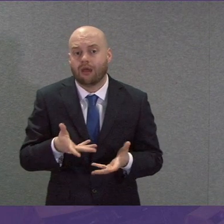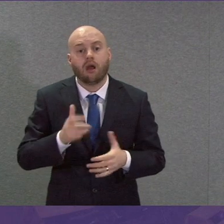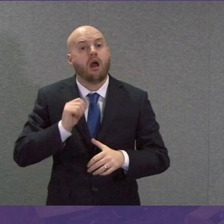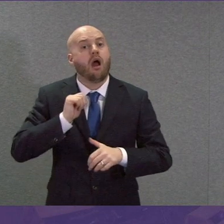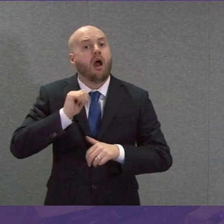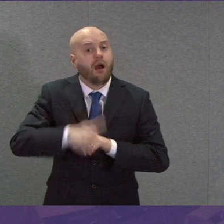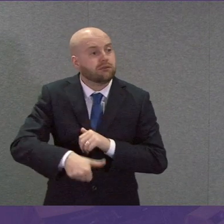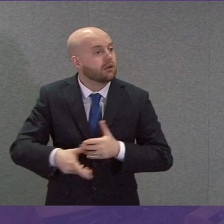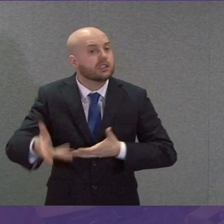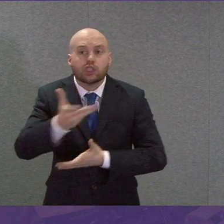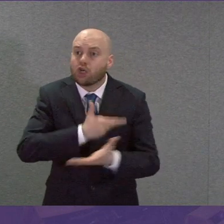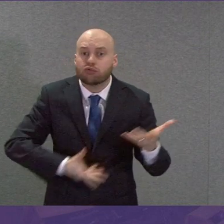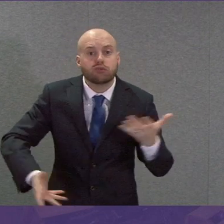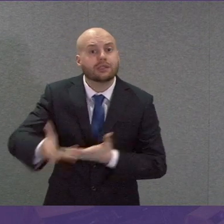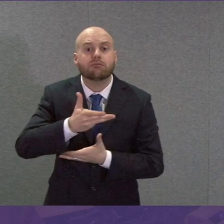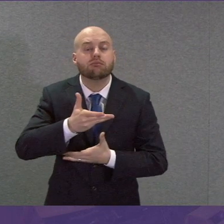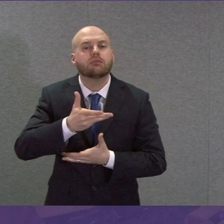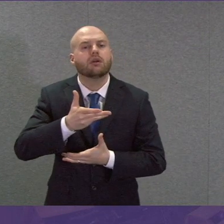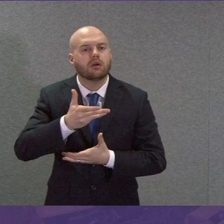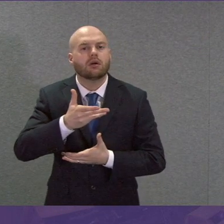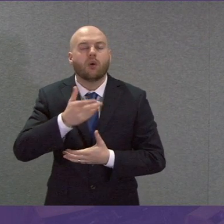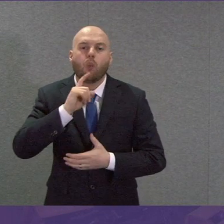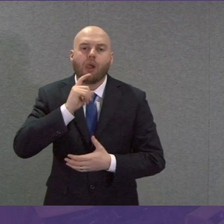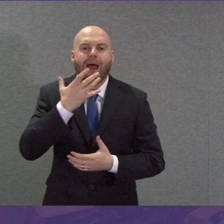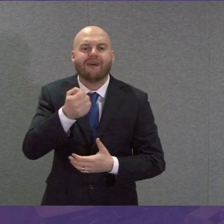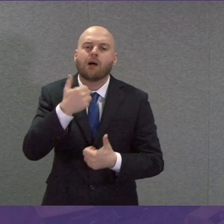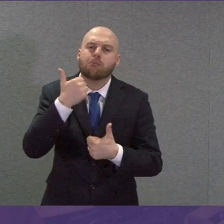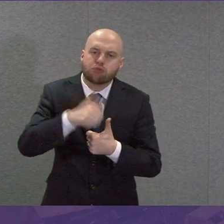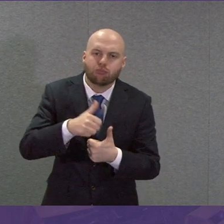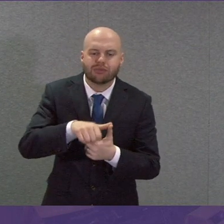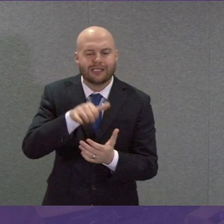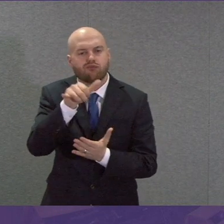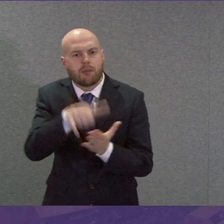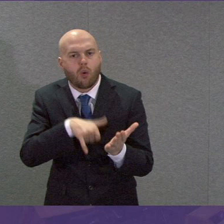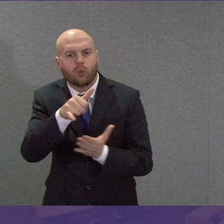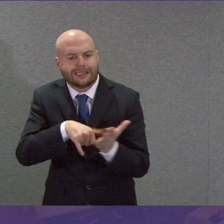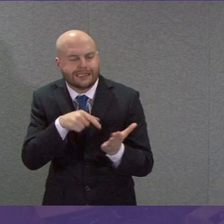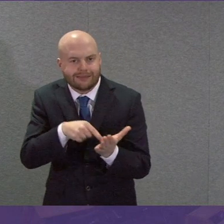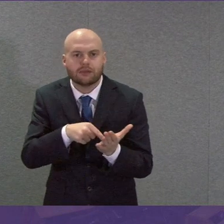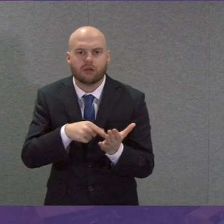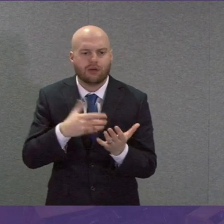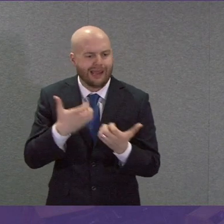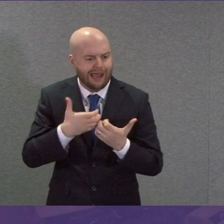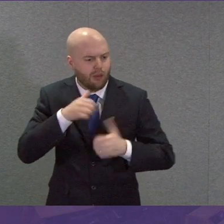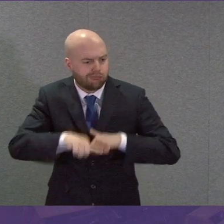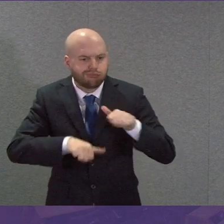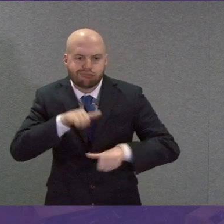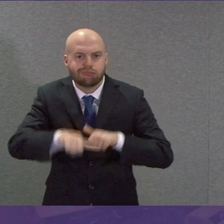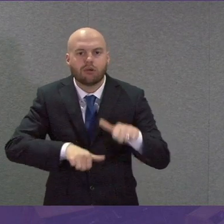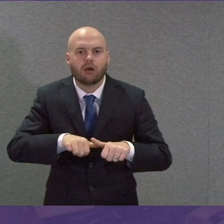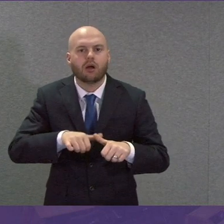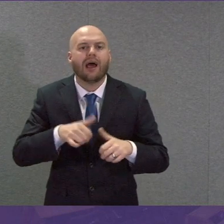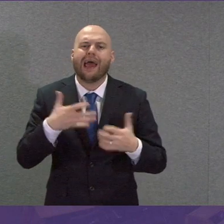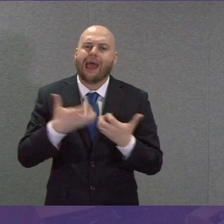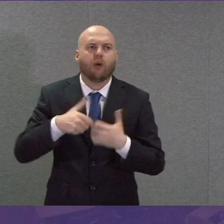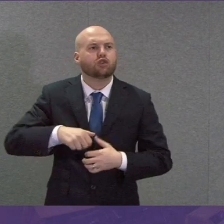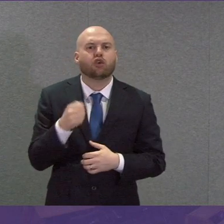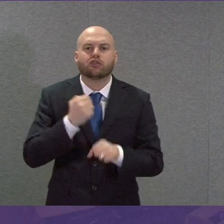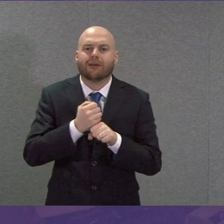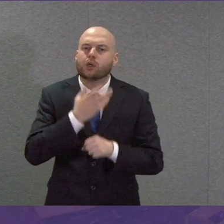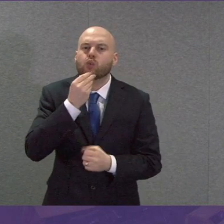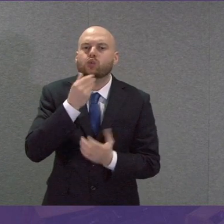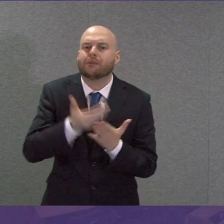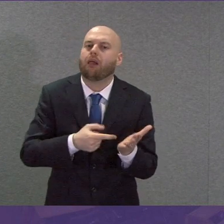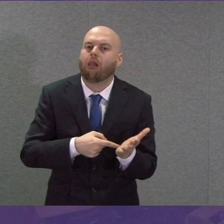discussion across the Parliament, appropriate reporting on how and when the powers in the bill have been used by the Scottish Government. And in our own